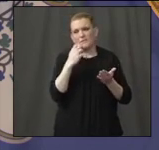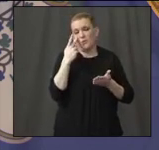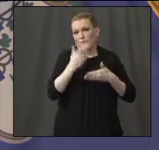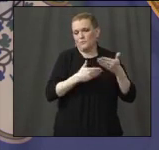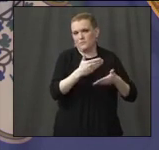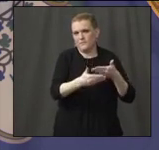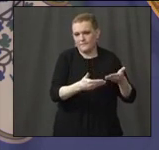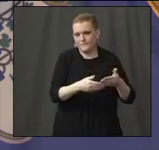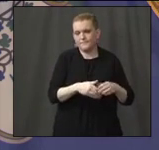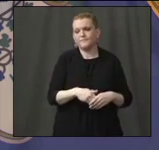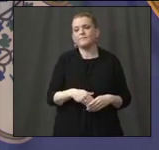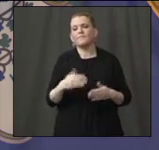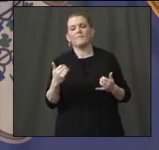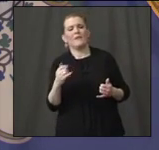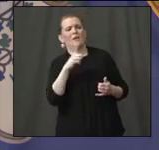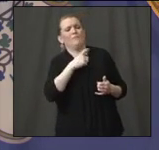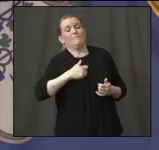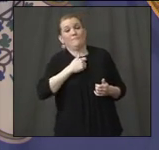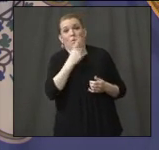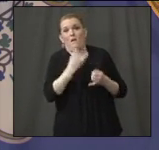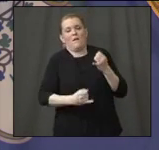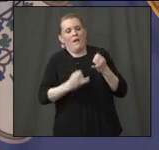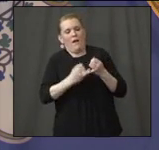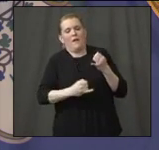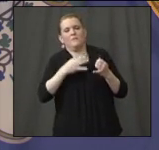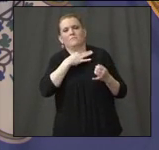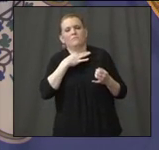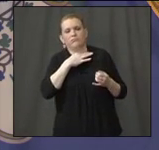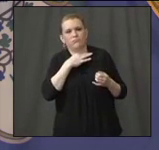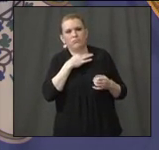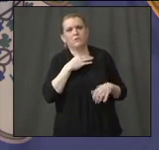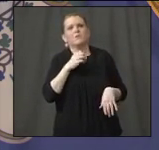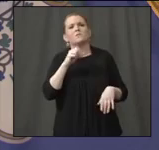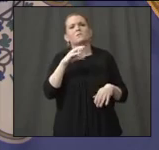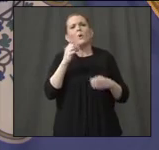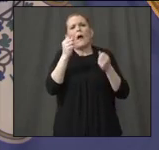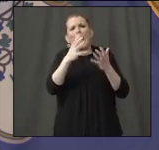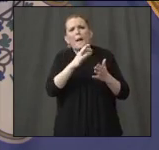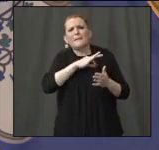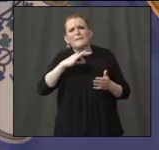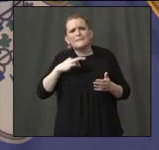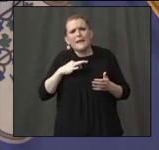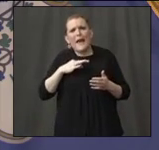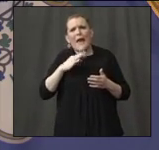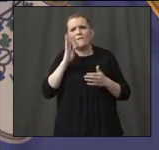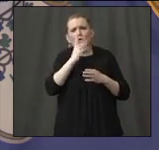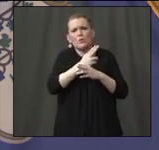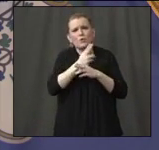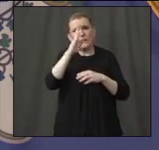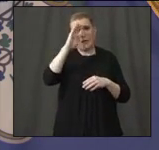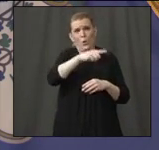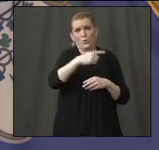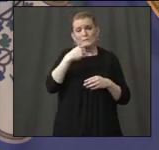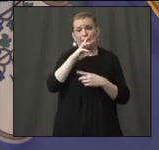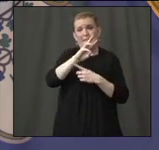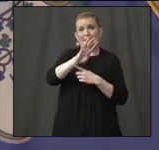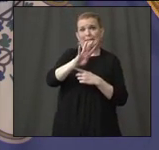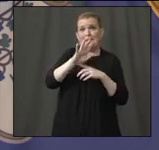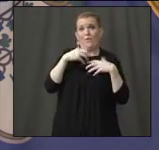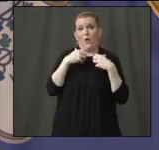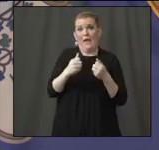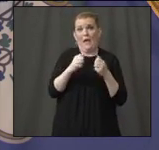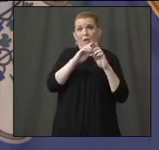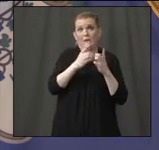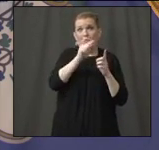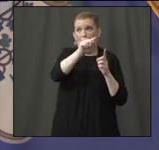volunteers you'll be getting through the 64 health districts? I think the latter. We're going to work primarily through those 64